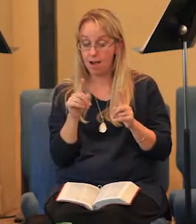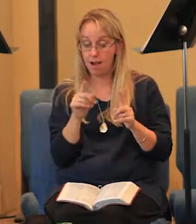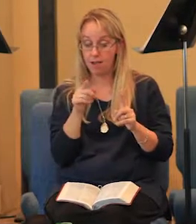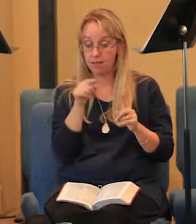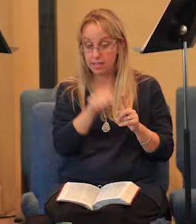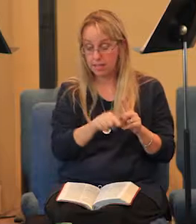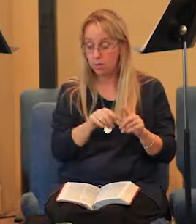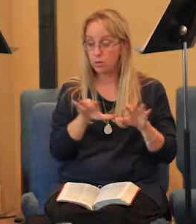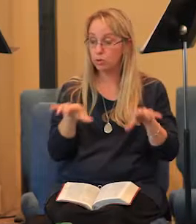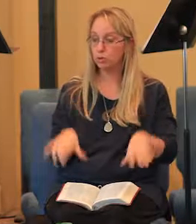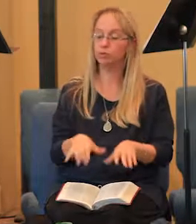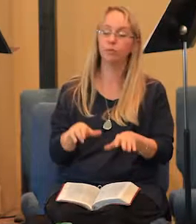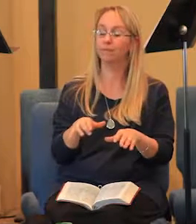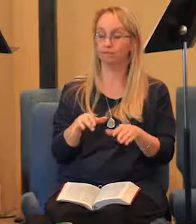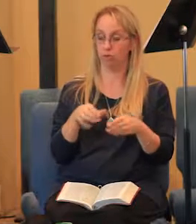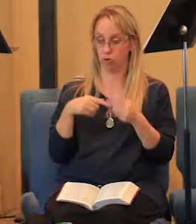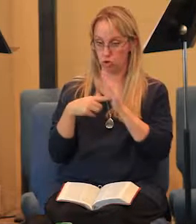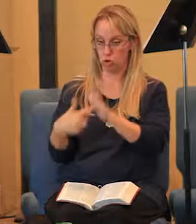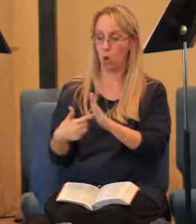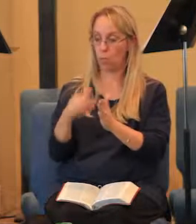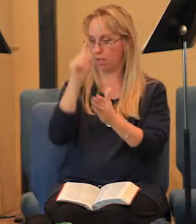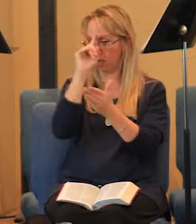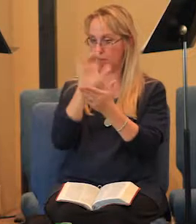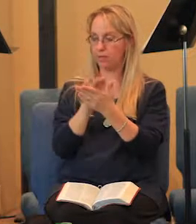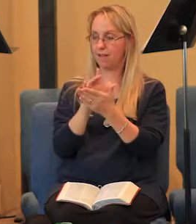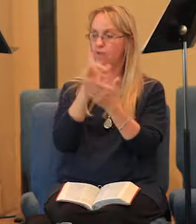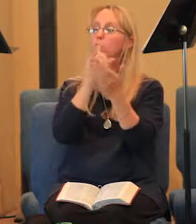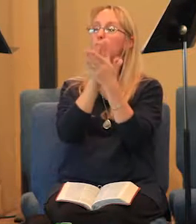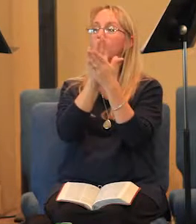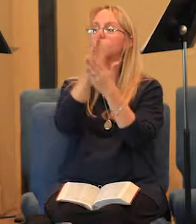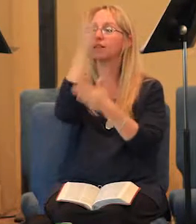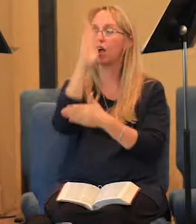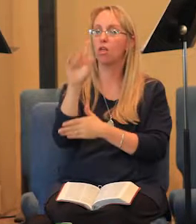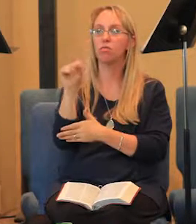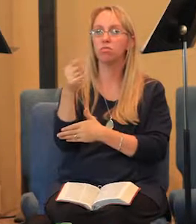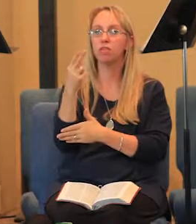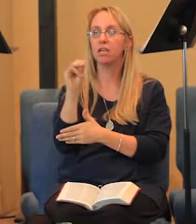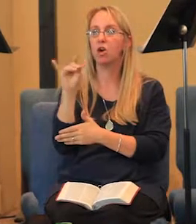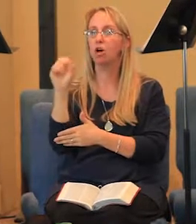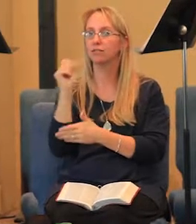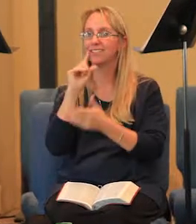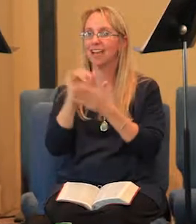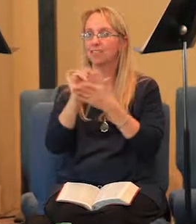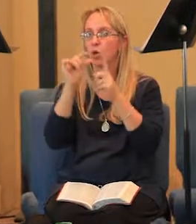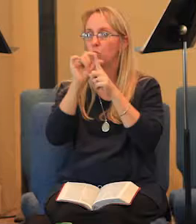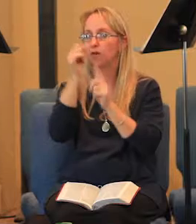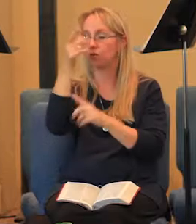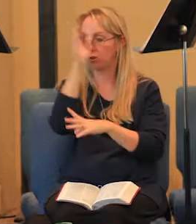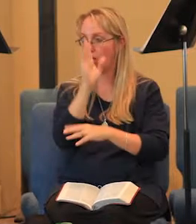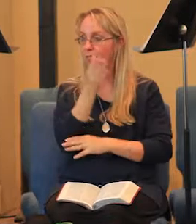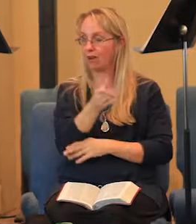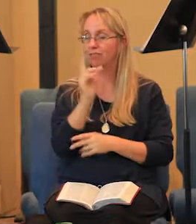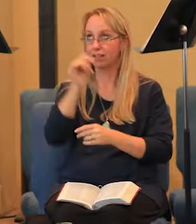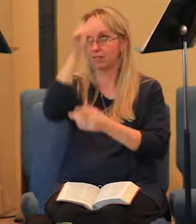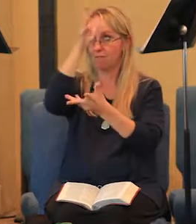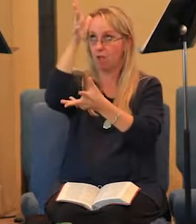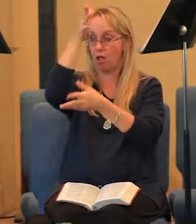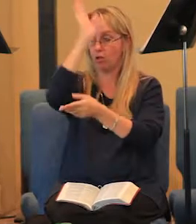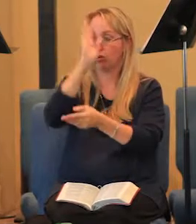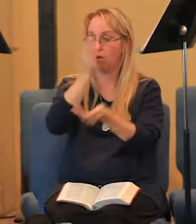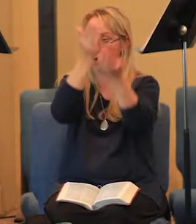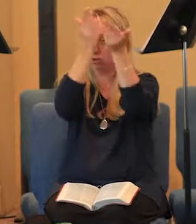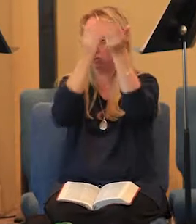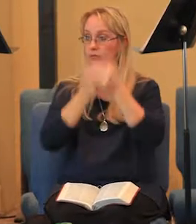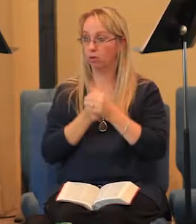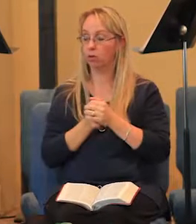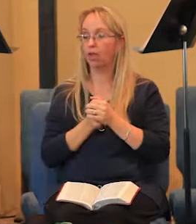exercising a belief. He was praising God. Theos is that word for God there. That's the Father